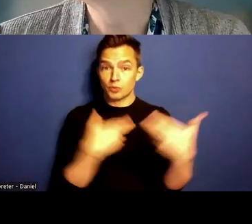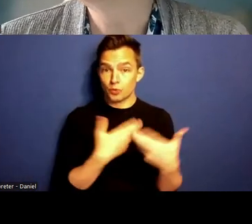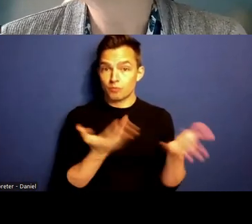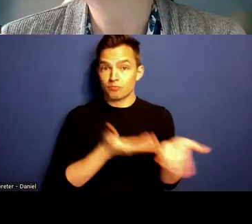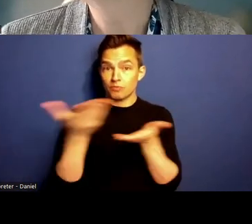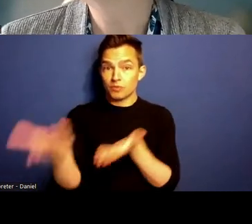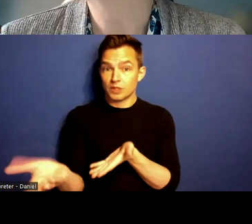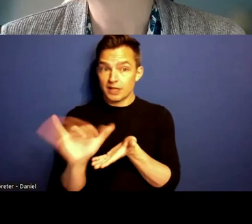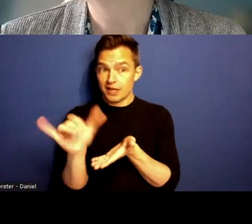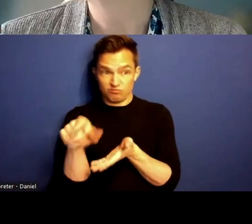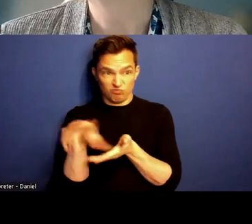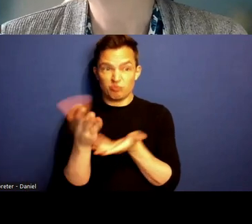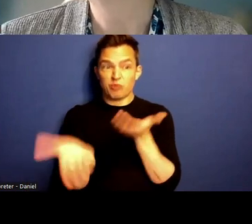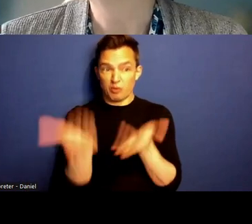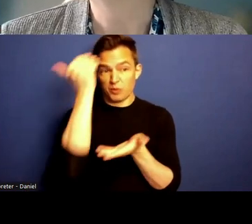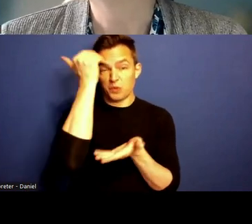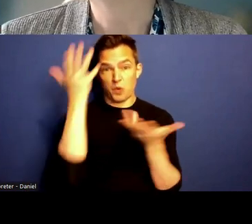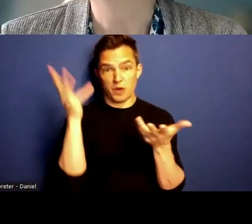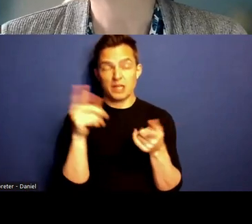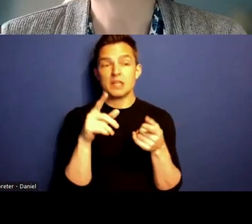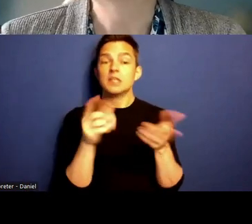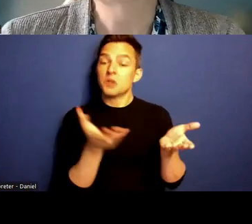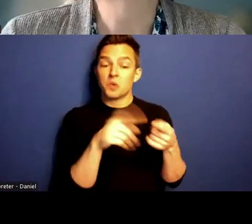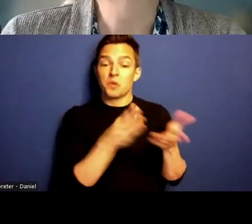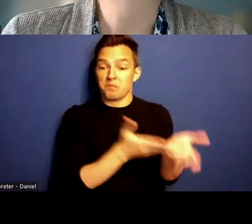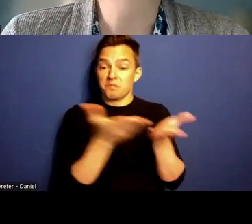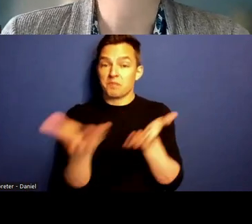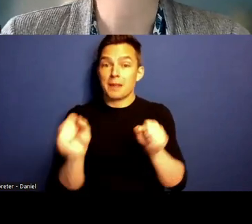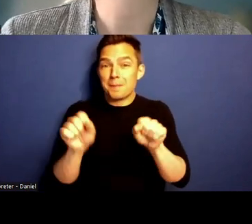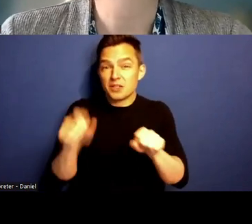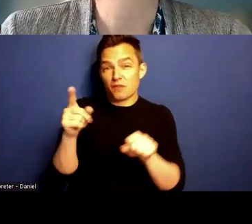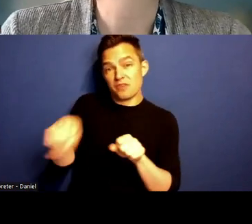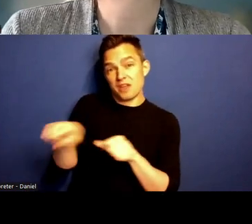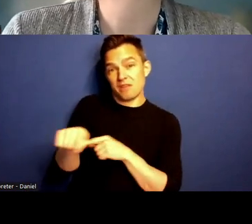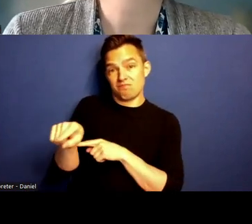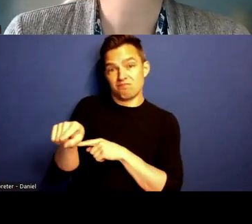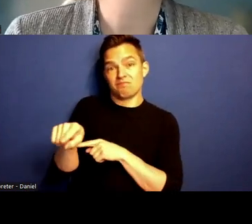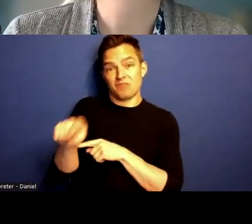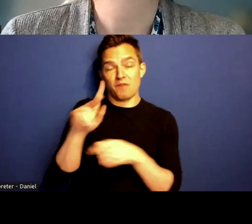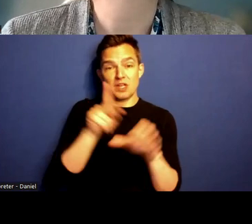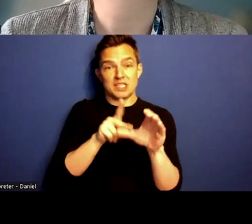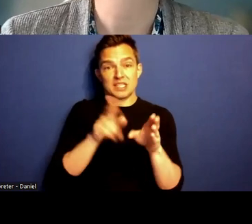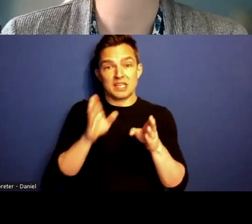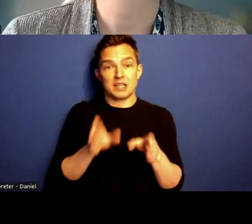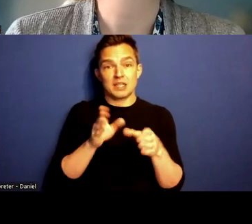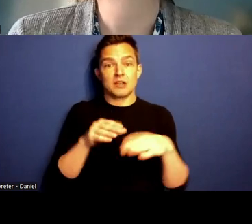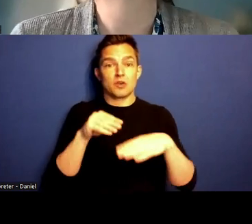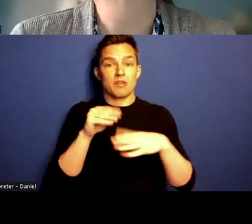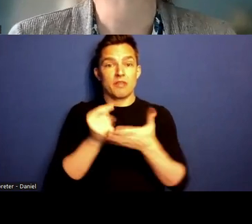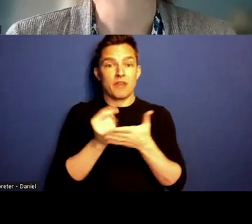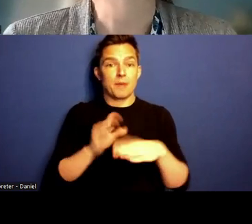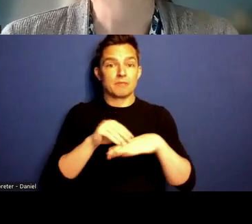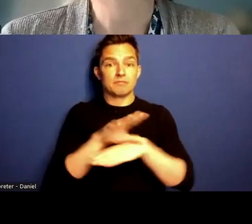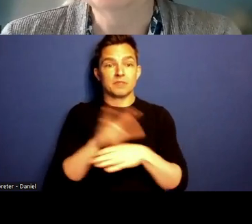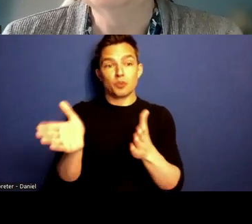as you're probably aware, the potential for them for a psychiatrist or psychologist to